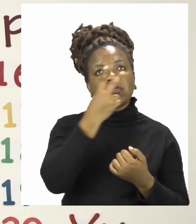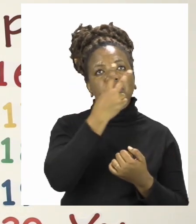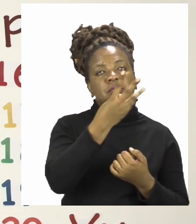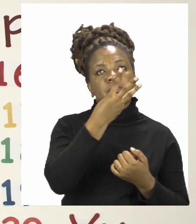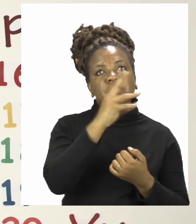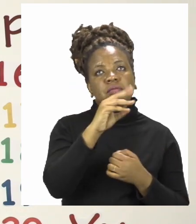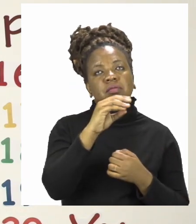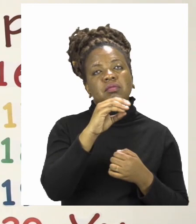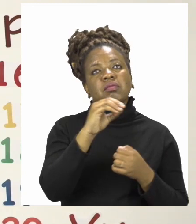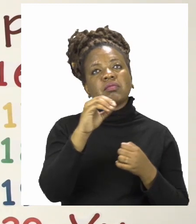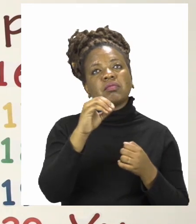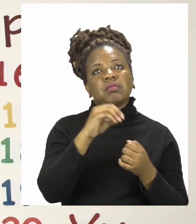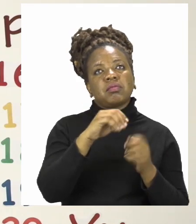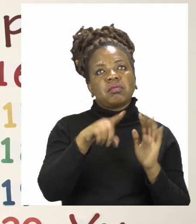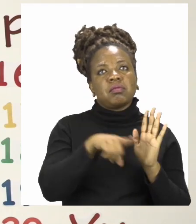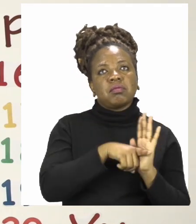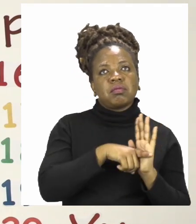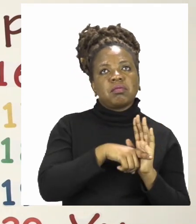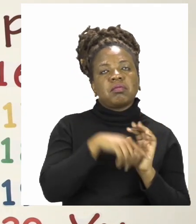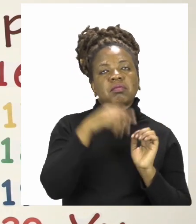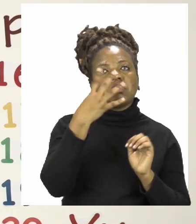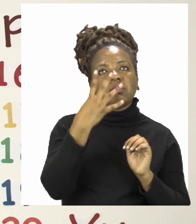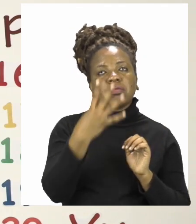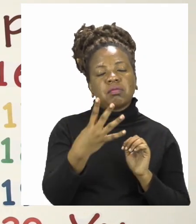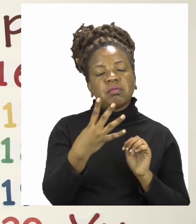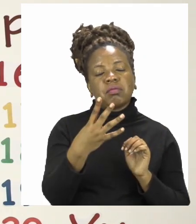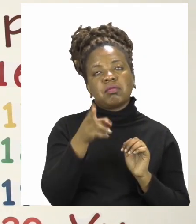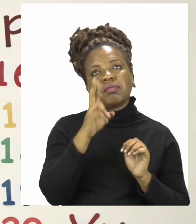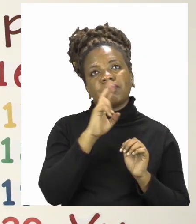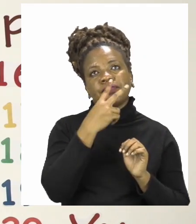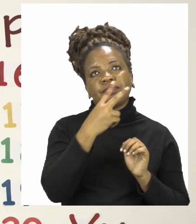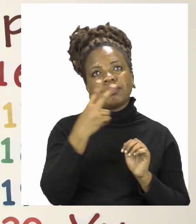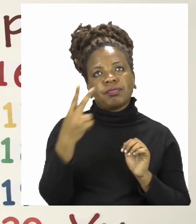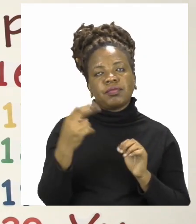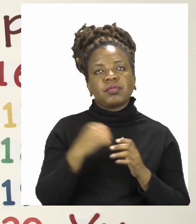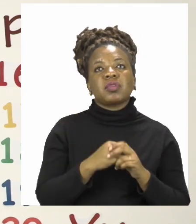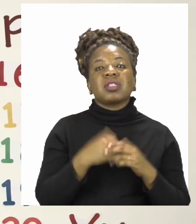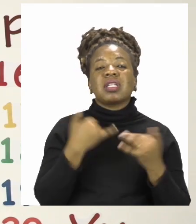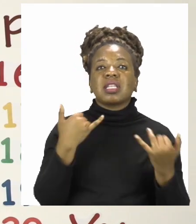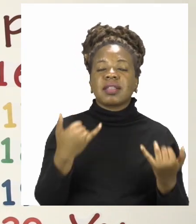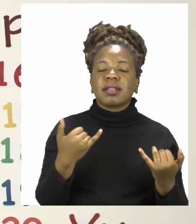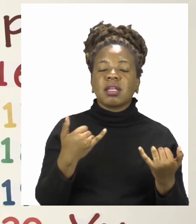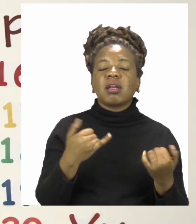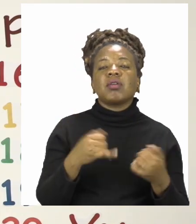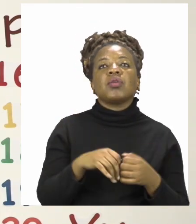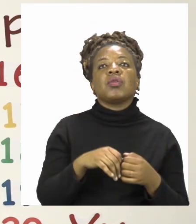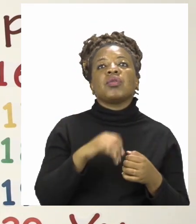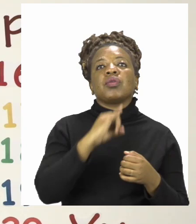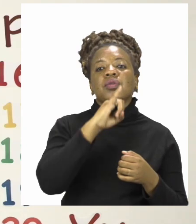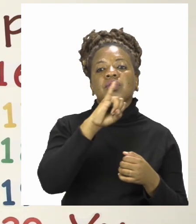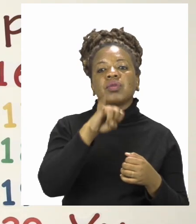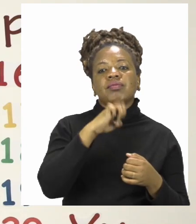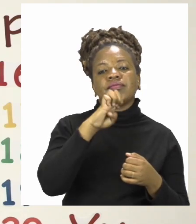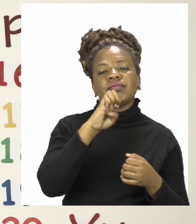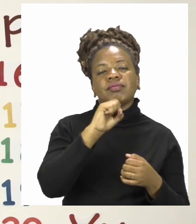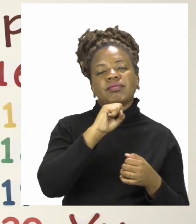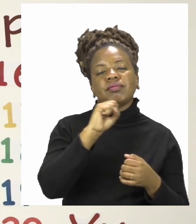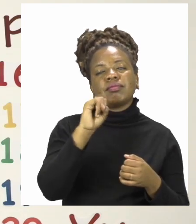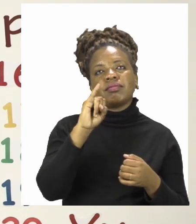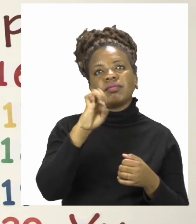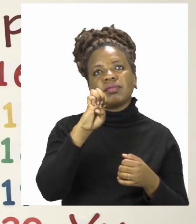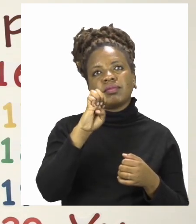question, remember, was how many balloons does Jessie have? have. So we can